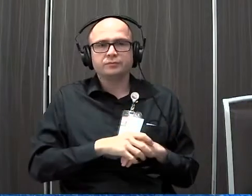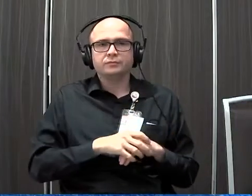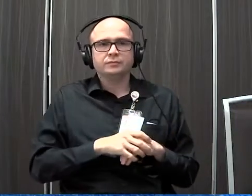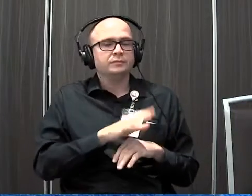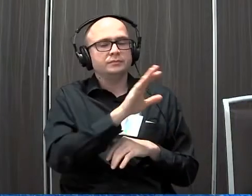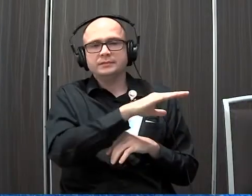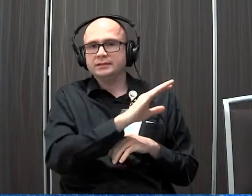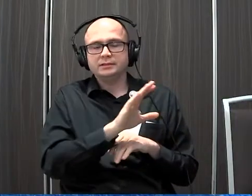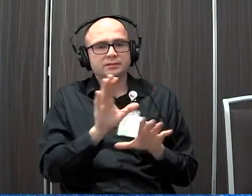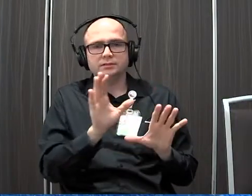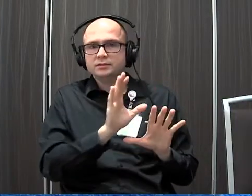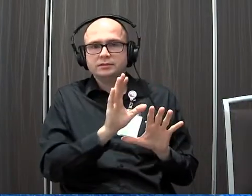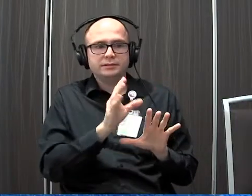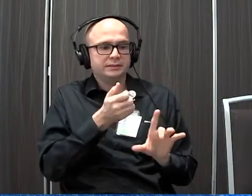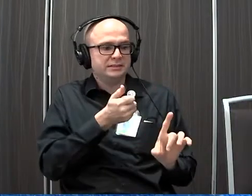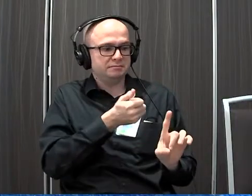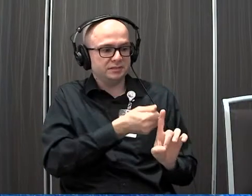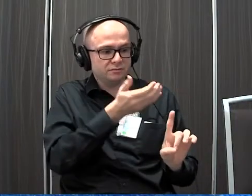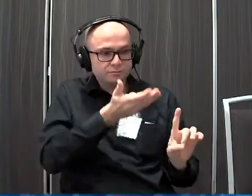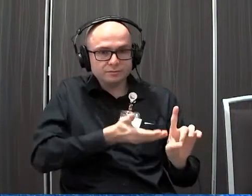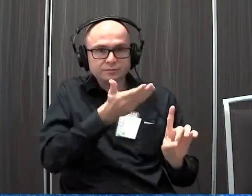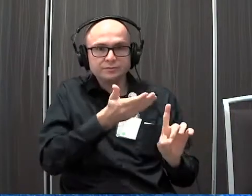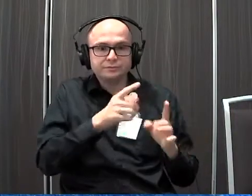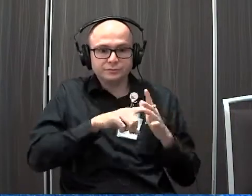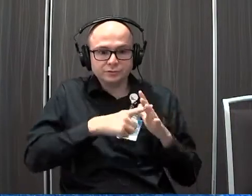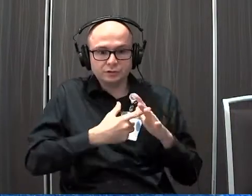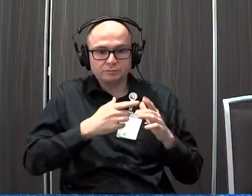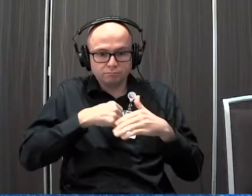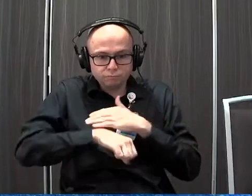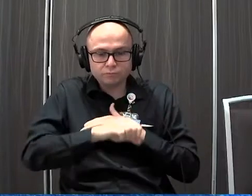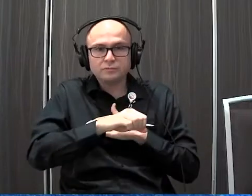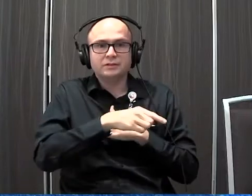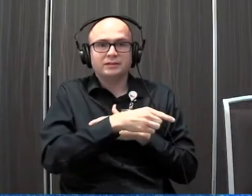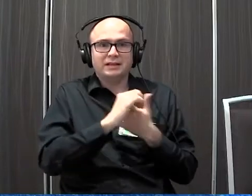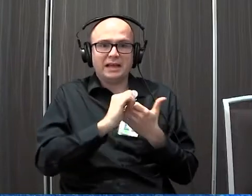should never, based on how they are presenting early in life, we should never